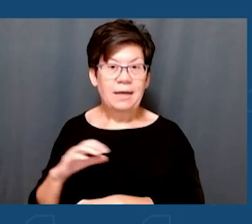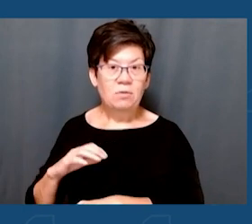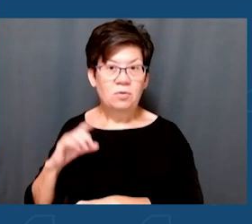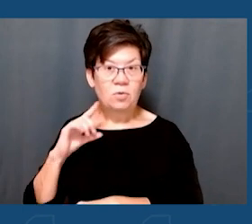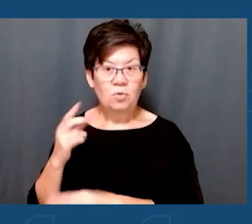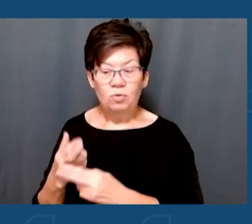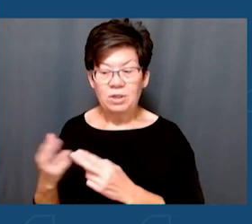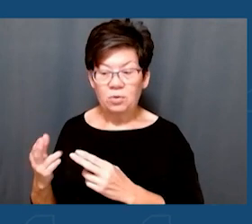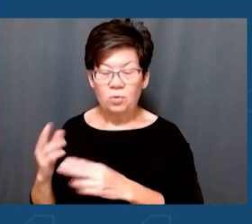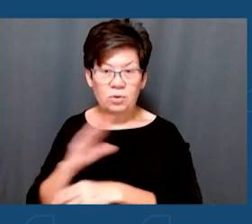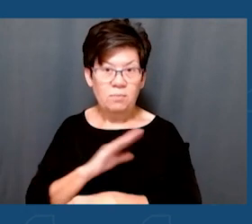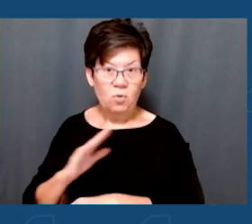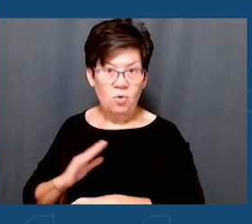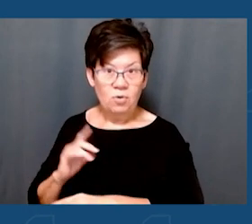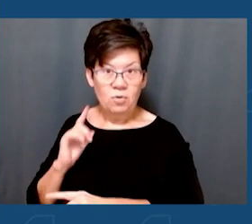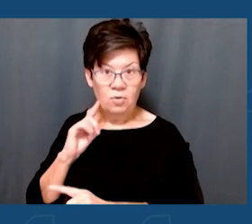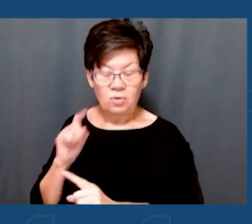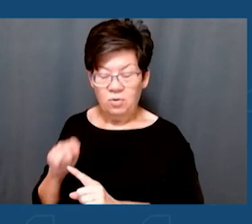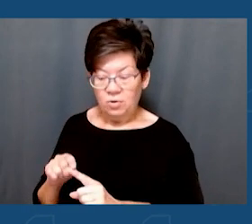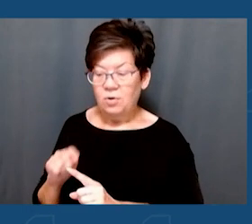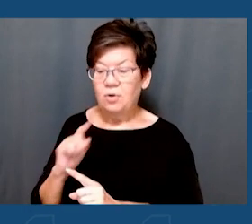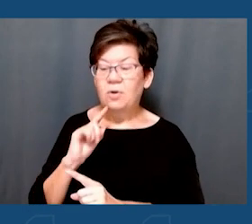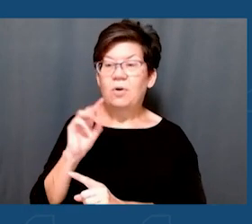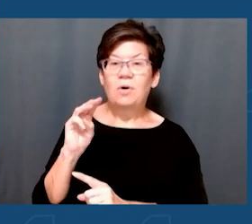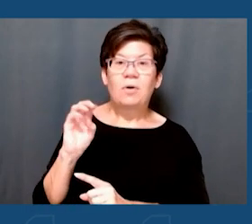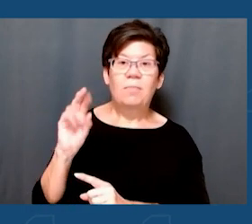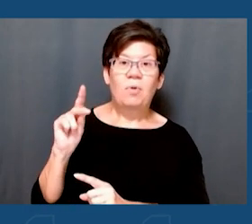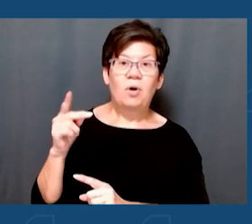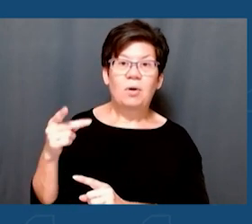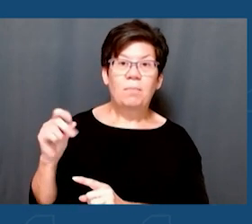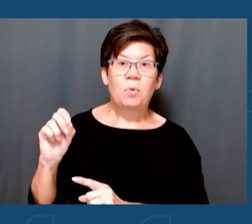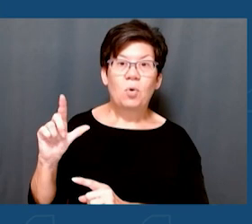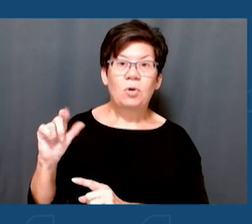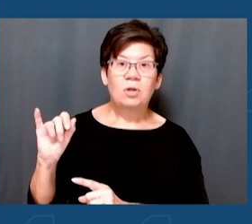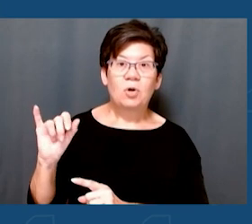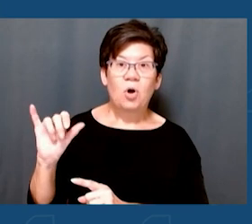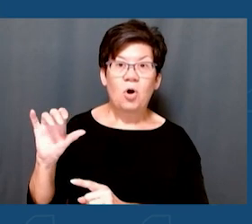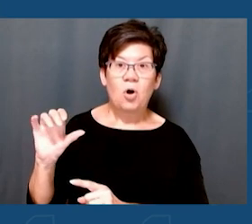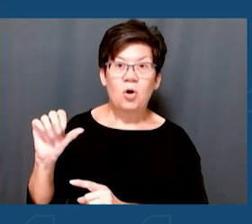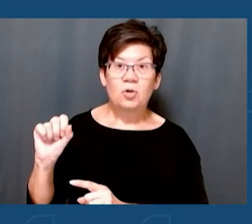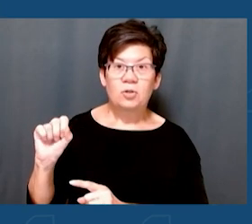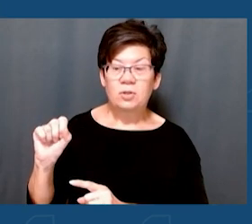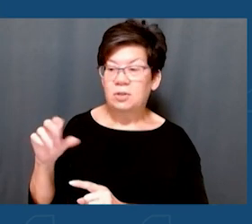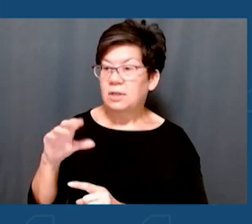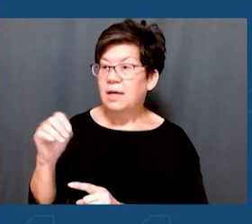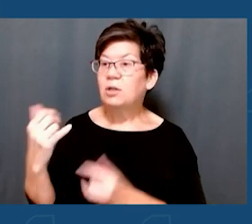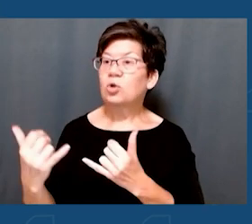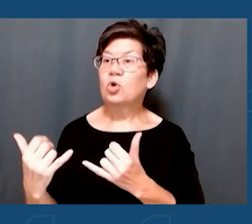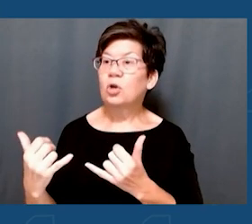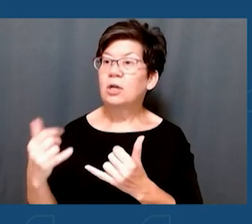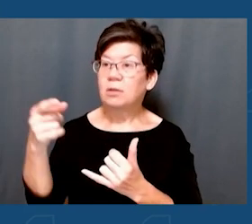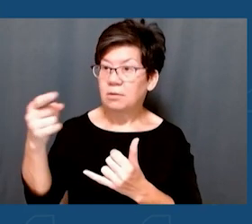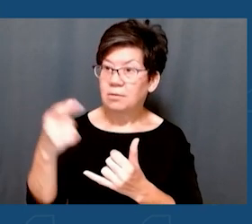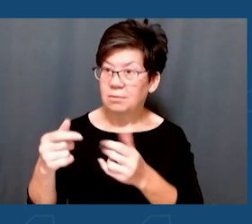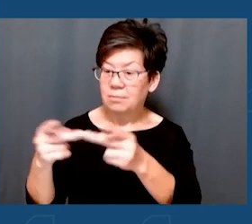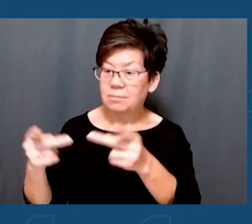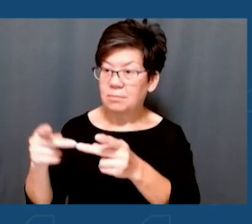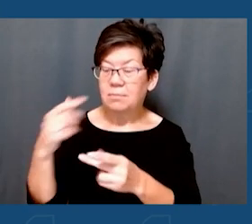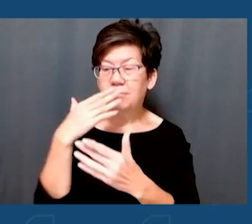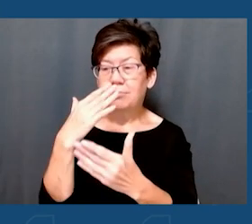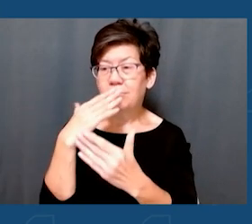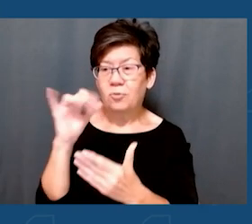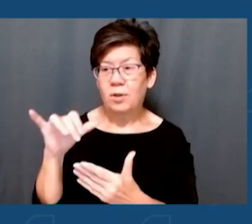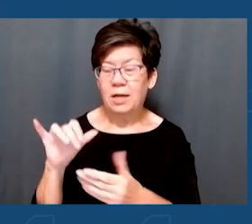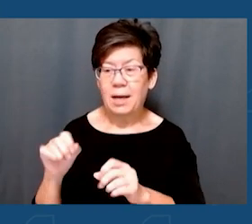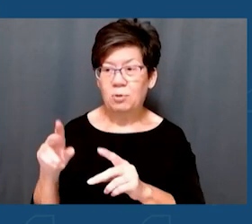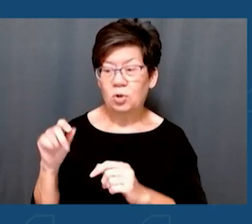County Executive Mark Policars, you're the current County Executive. Thank you very much for giving me that opportunity and